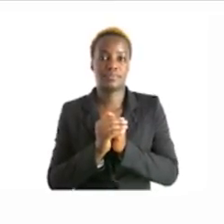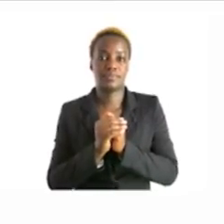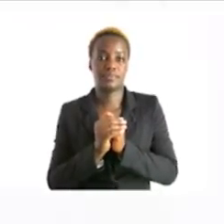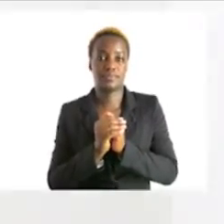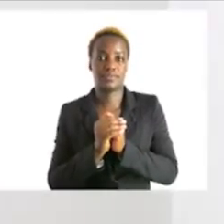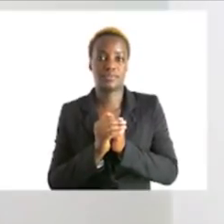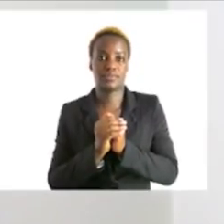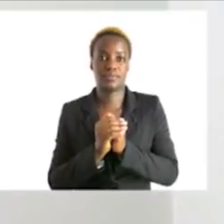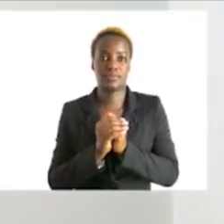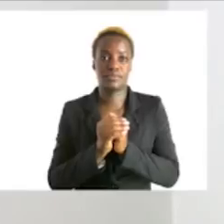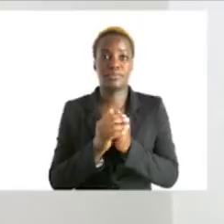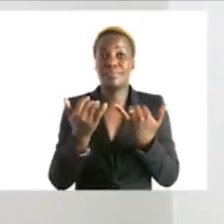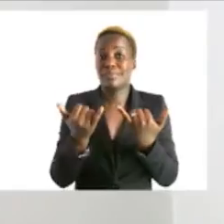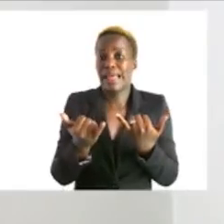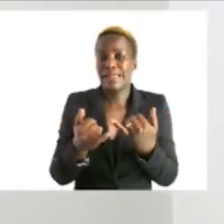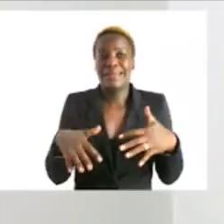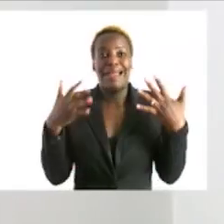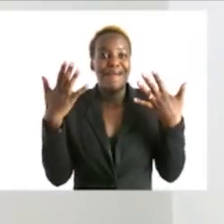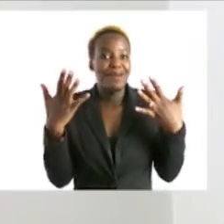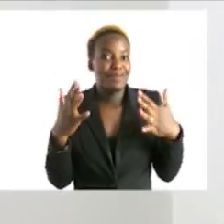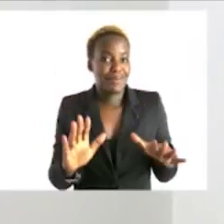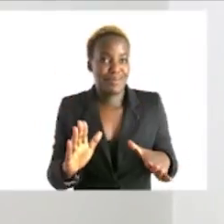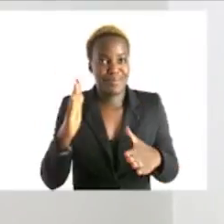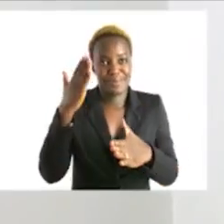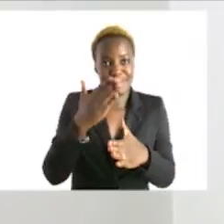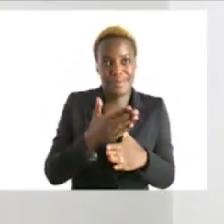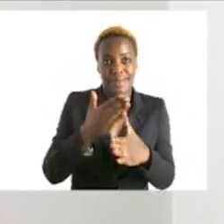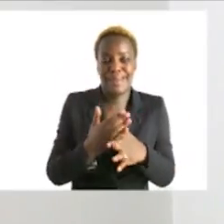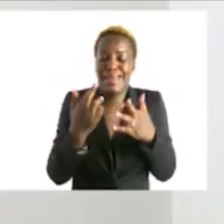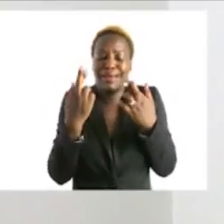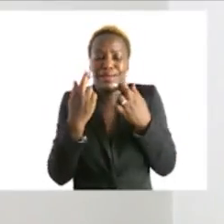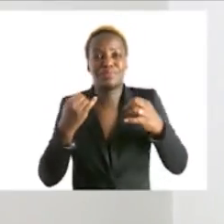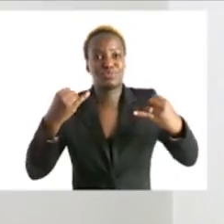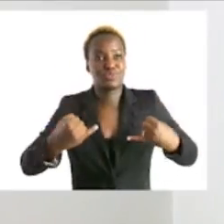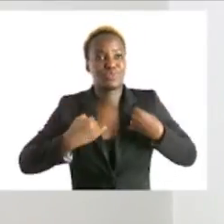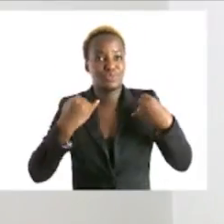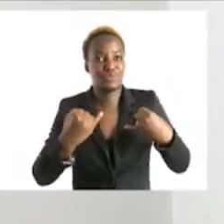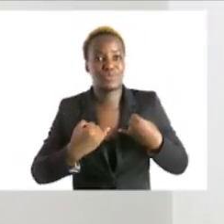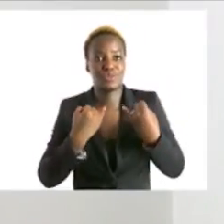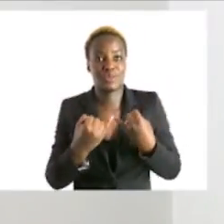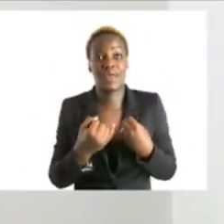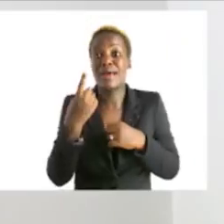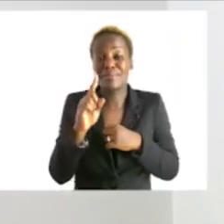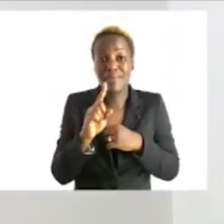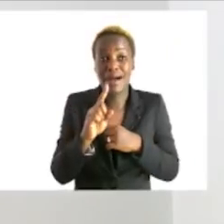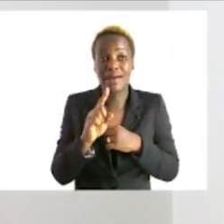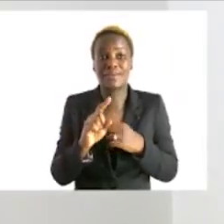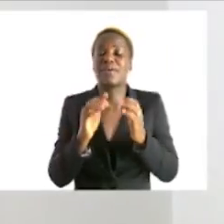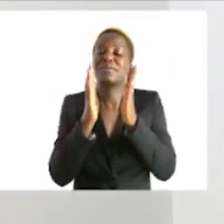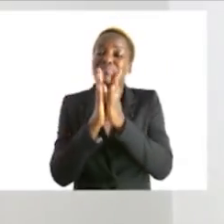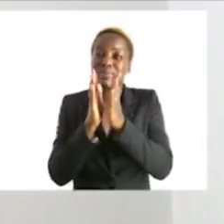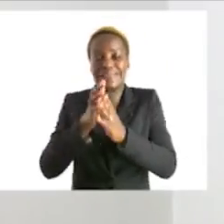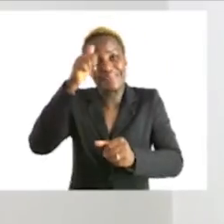now we have come to the end of our lesson i hope you've enjoyed it but before we go please make sure